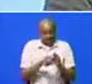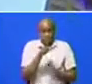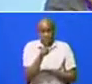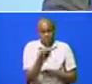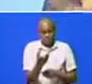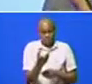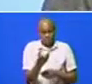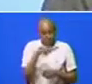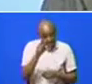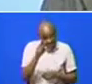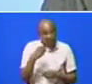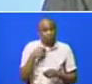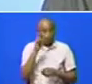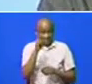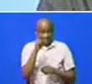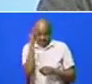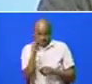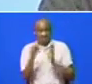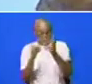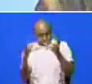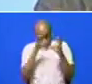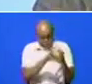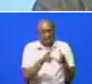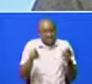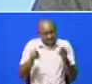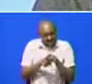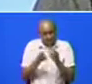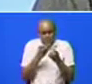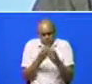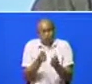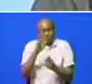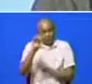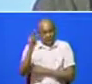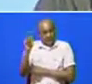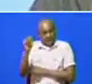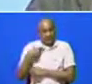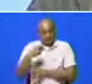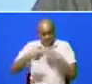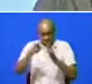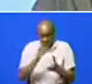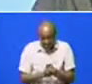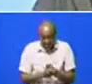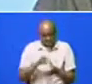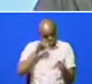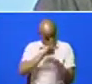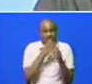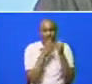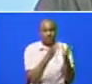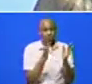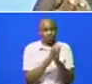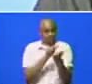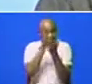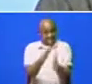so we pretty much just take an image of that, put it through the same kind of software that we use, process it, and feed the information to the